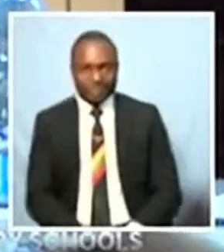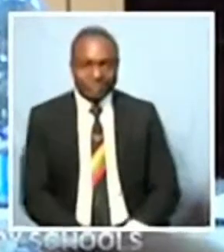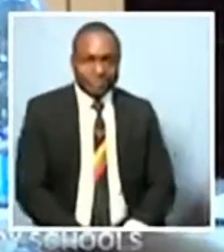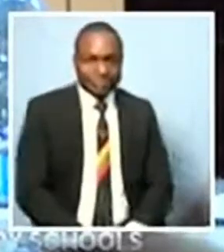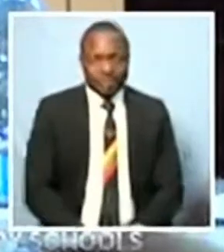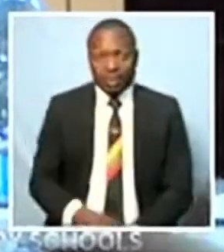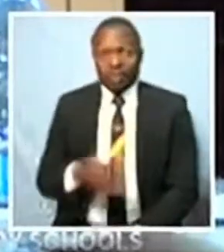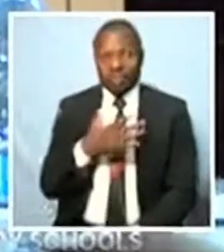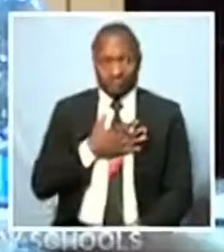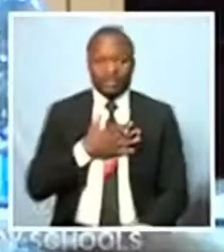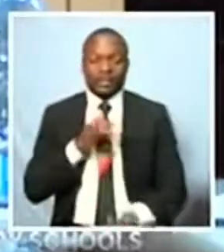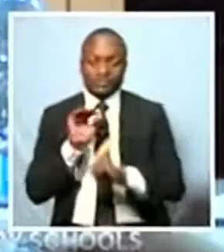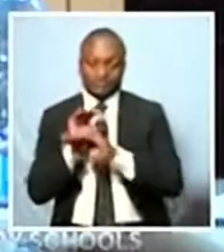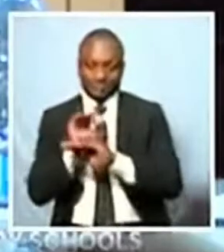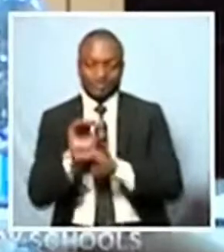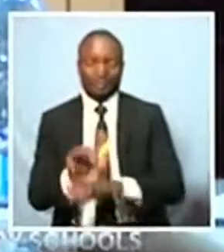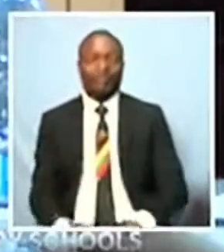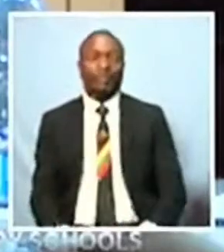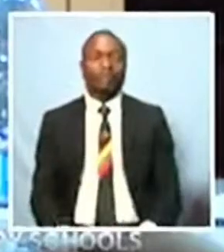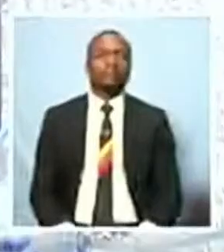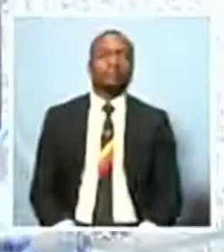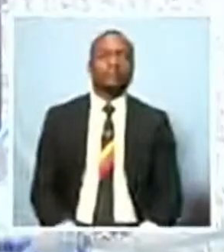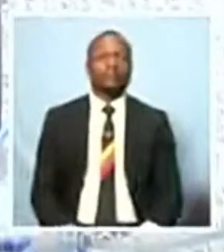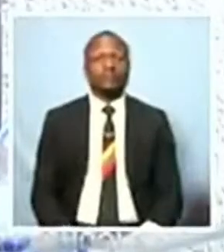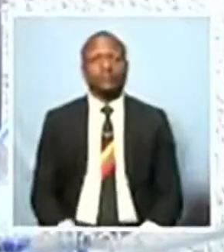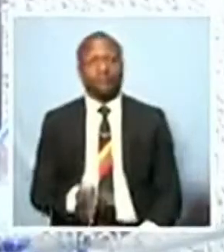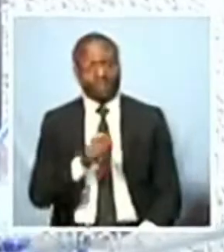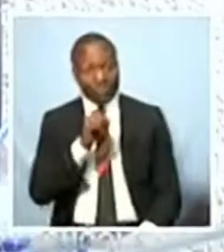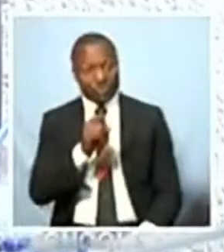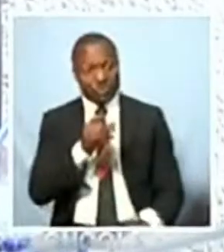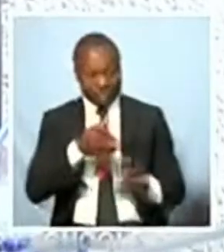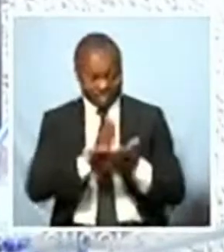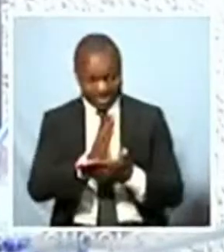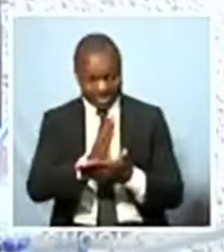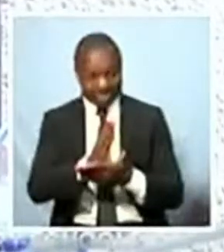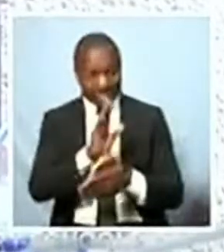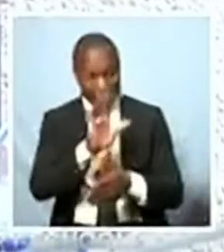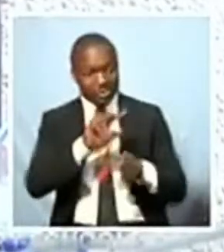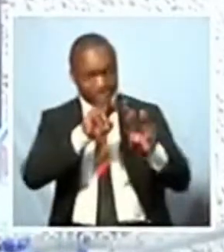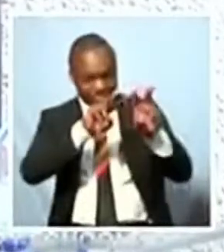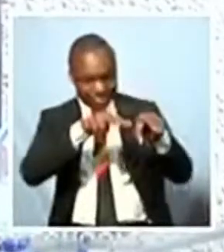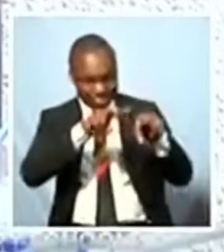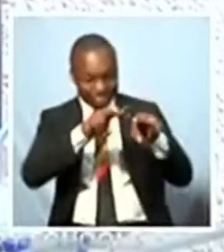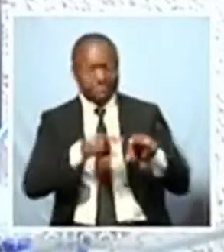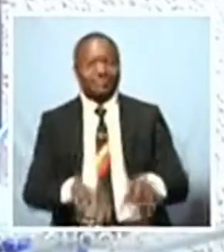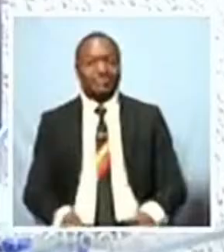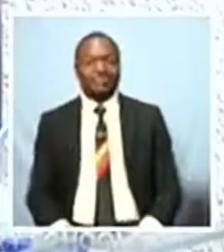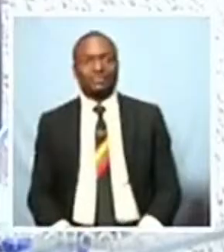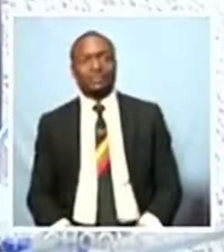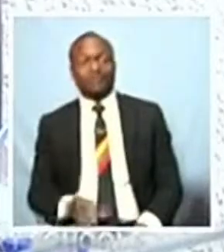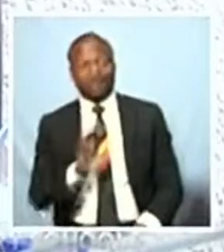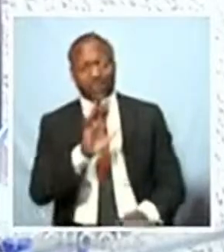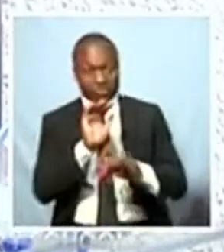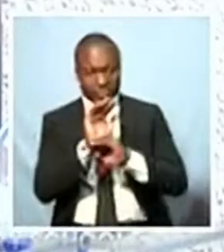That's just my comment, yes. You are accurate in your observations and